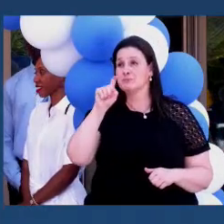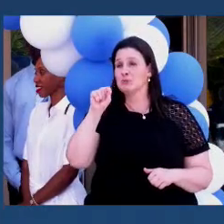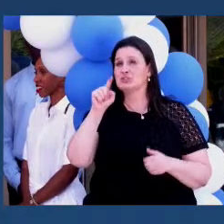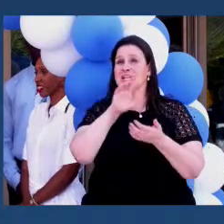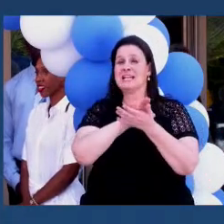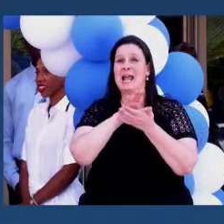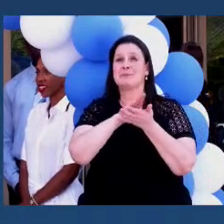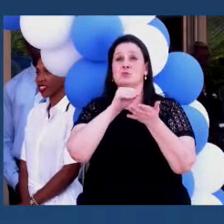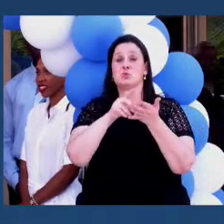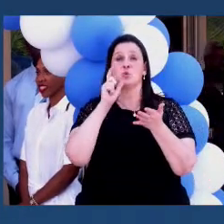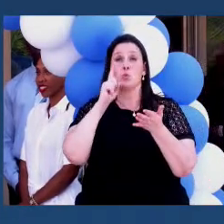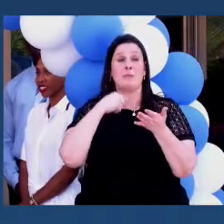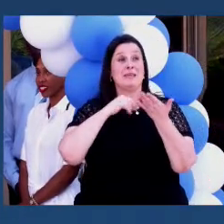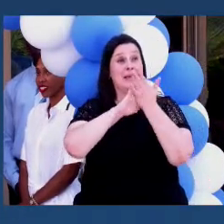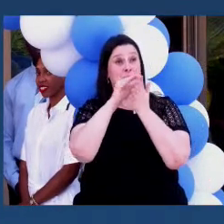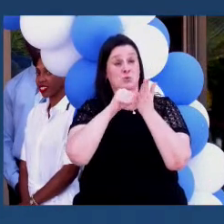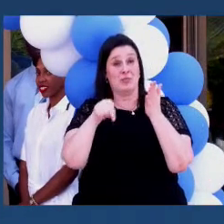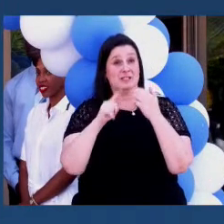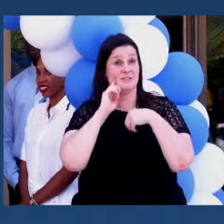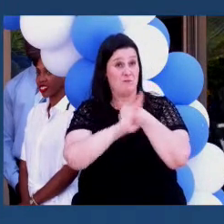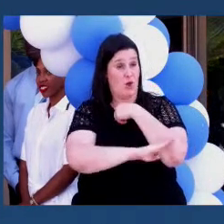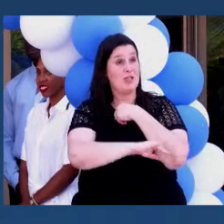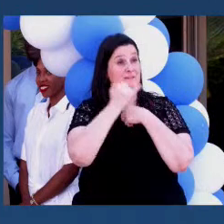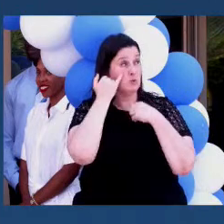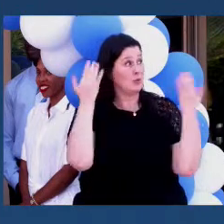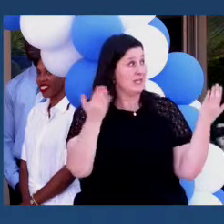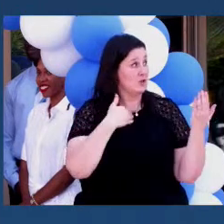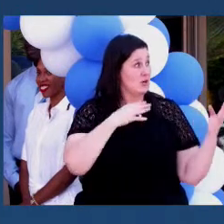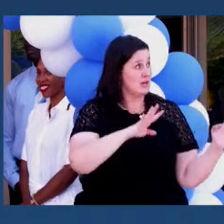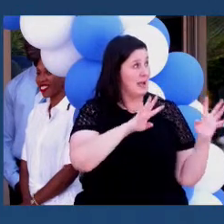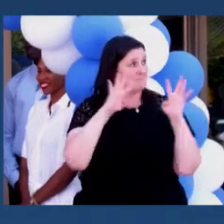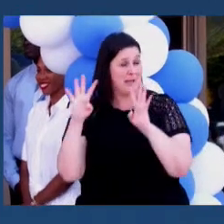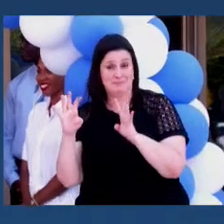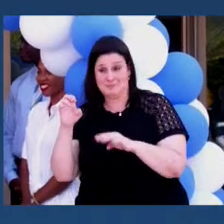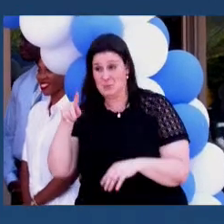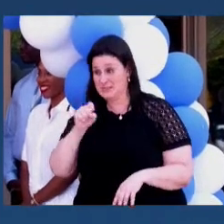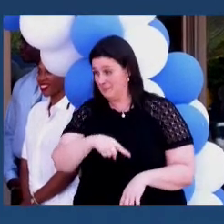in the crowd? Are you here? If you're here, if you could make your way to these steps.